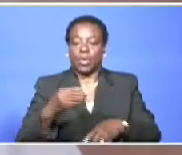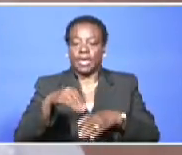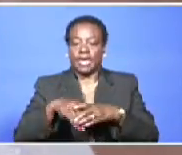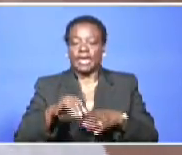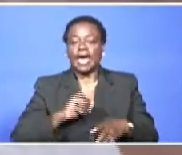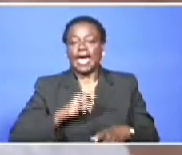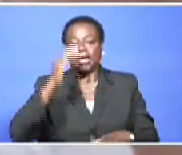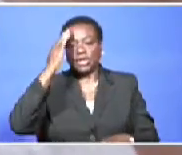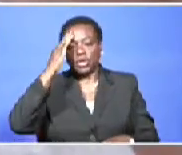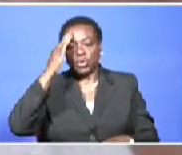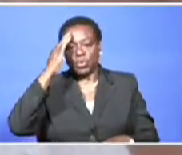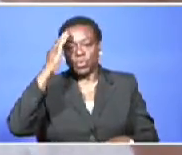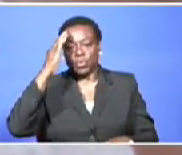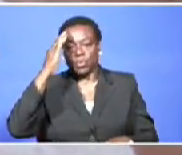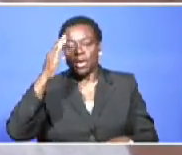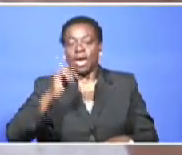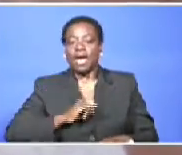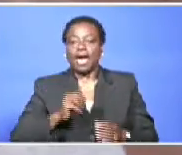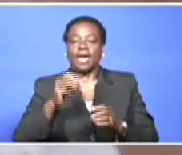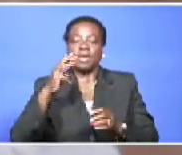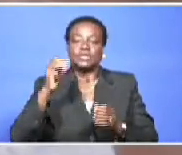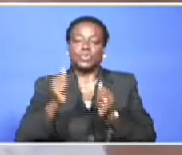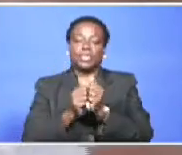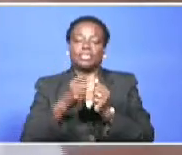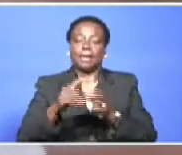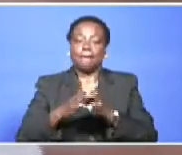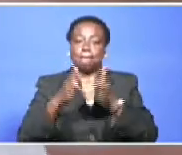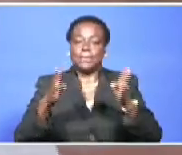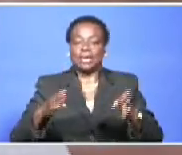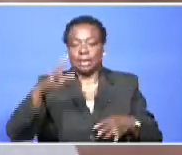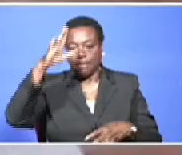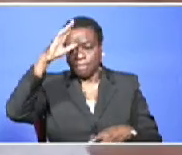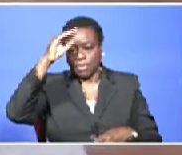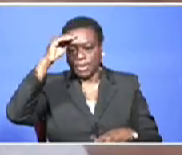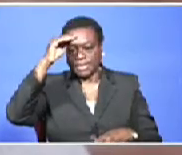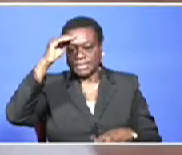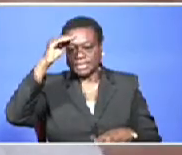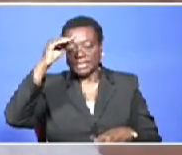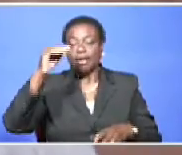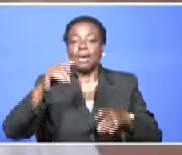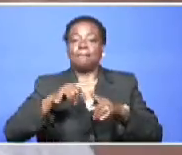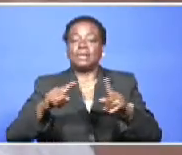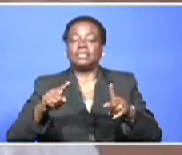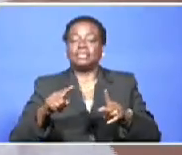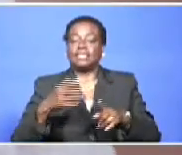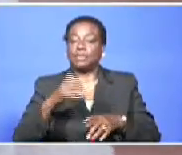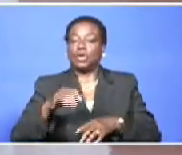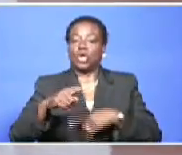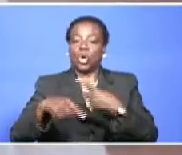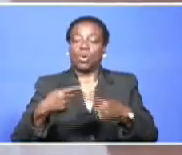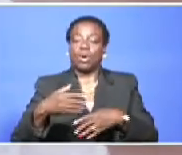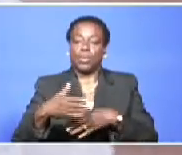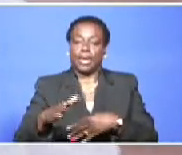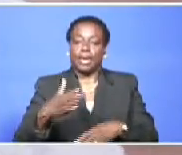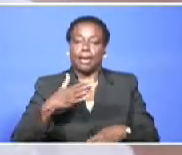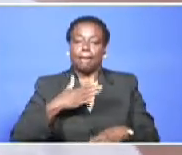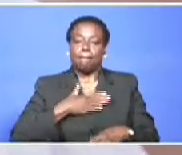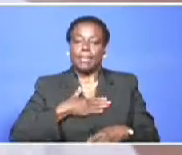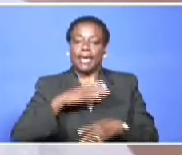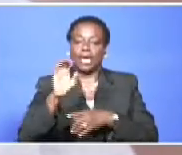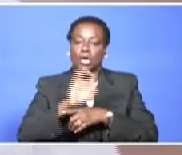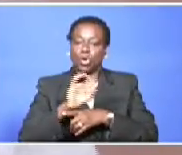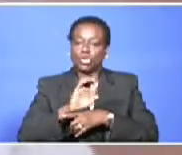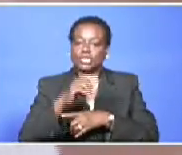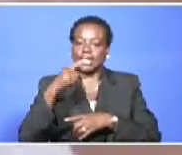bigger boys, so I knew they would pace me in the beginning, but they would eventually go away. So my coach gave me the strategy